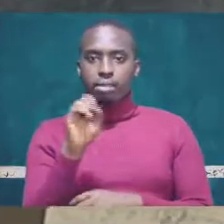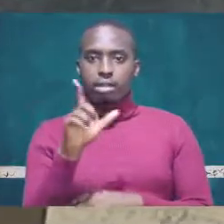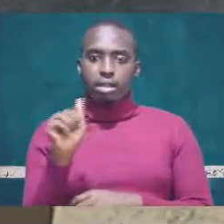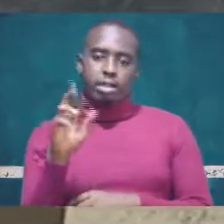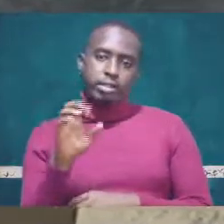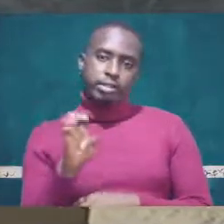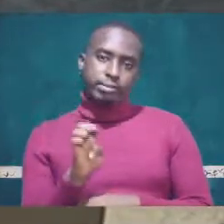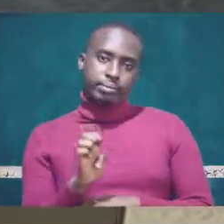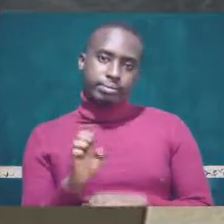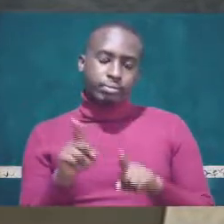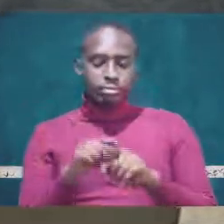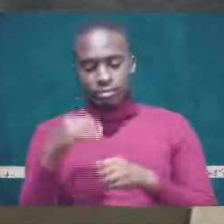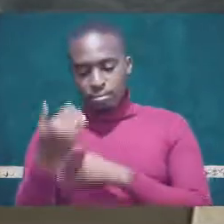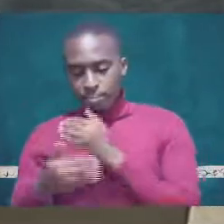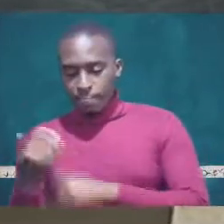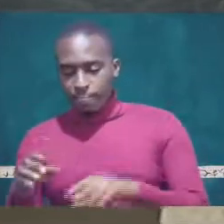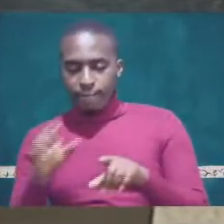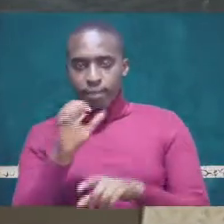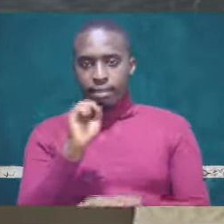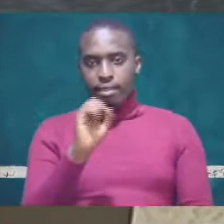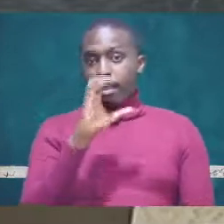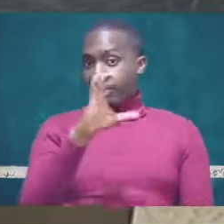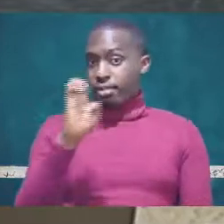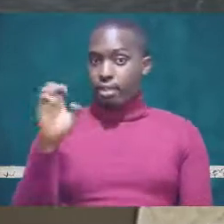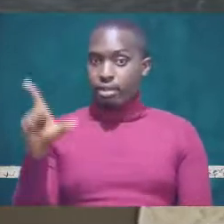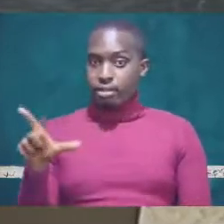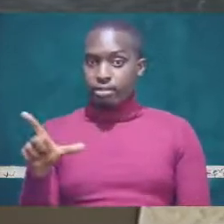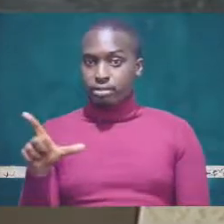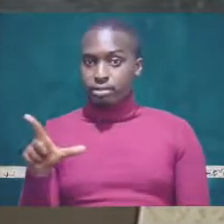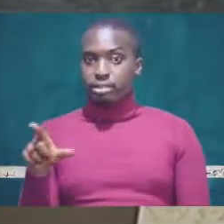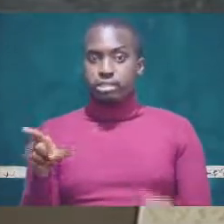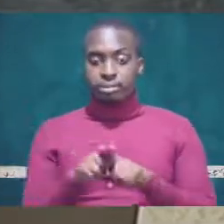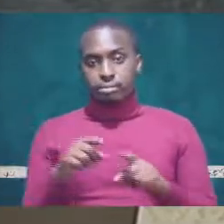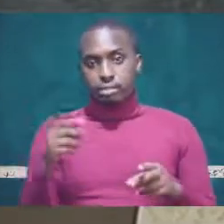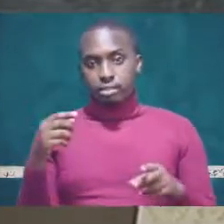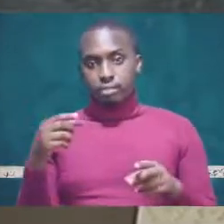this fluid is surrounds the cells, and we call it to be interstitial fluid,